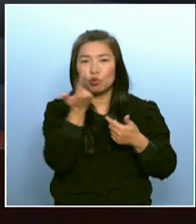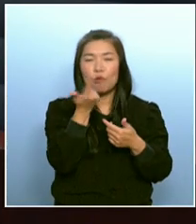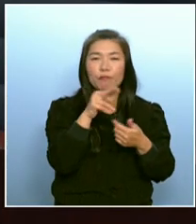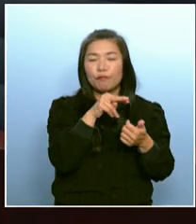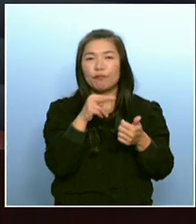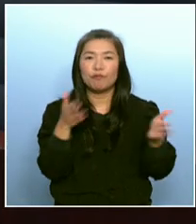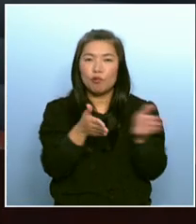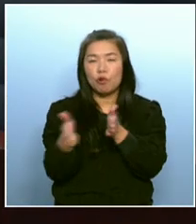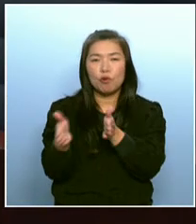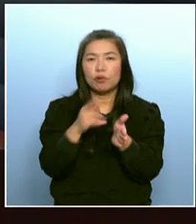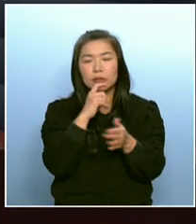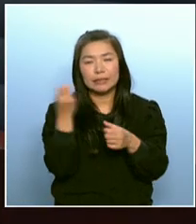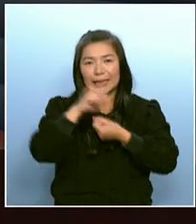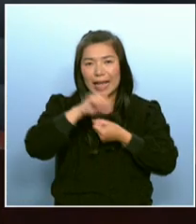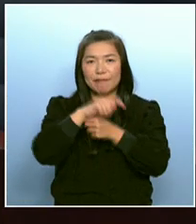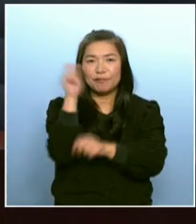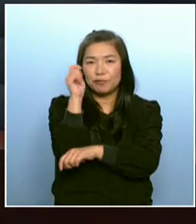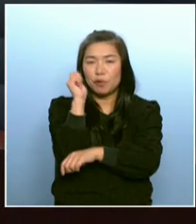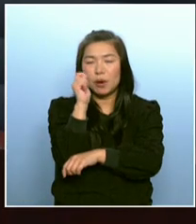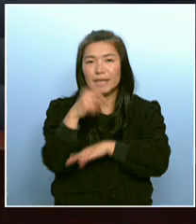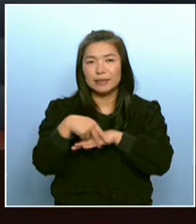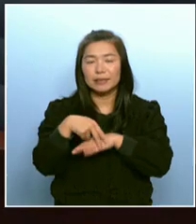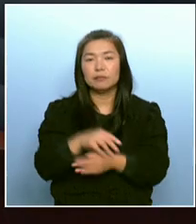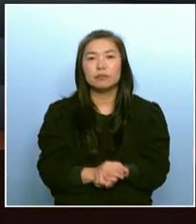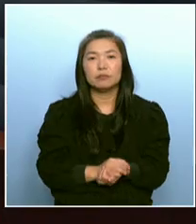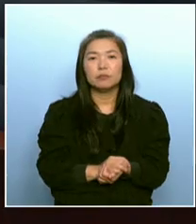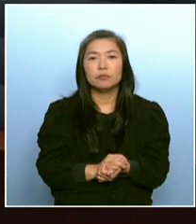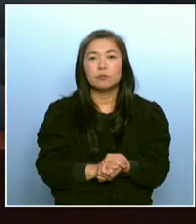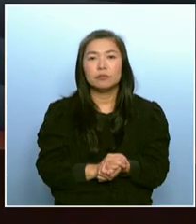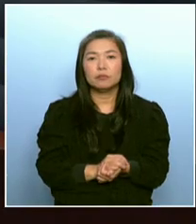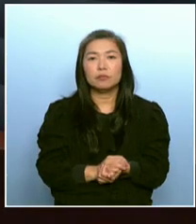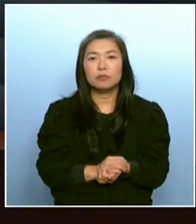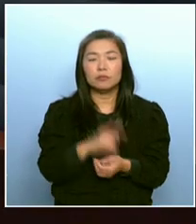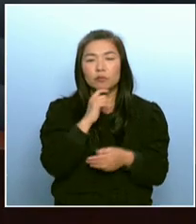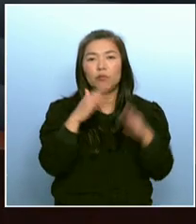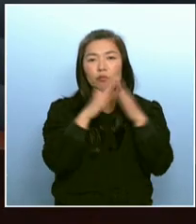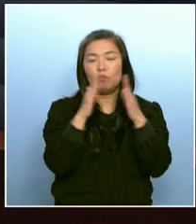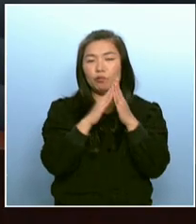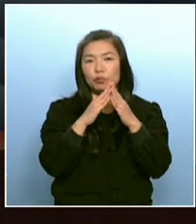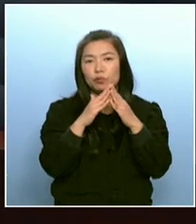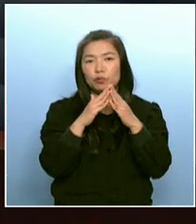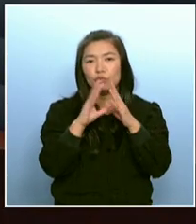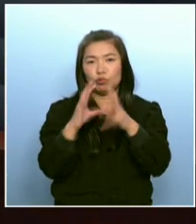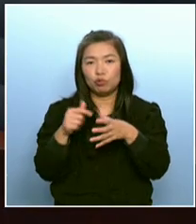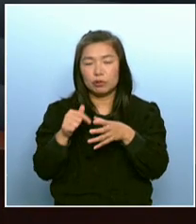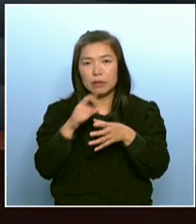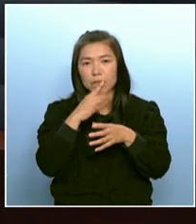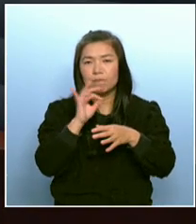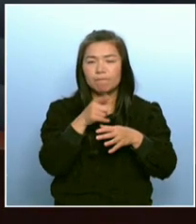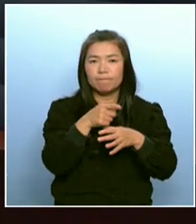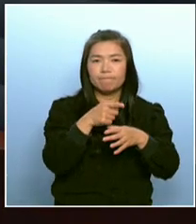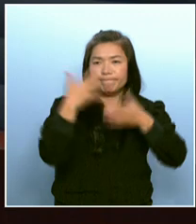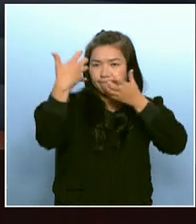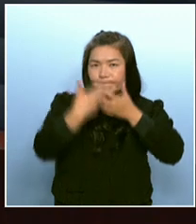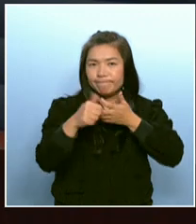According to the paper, the government will adopt a multi-pronged approach to introduce social welfare facilities. Will